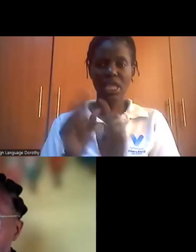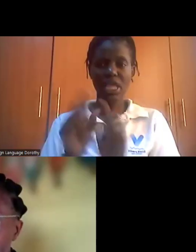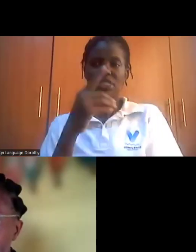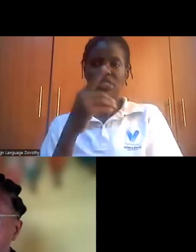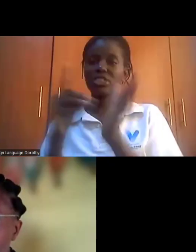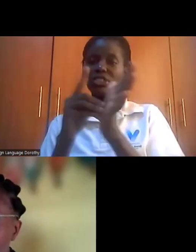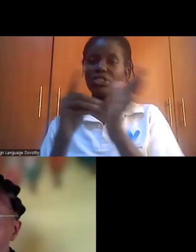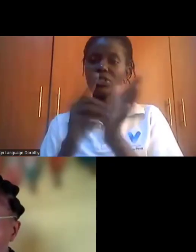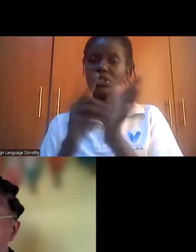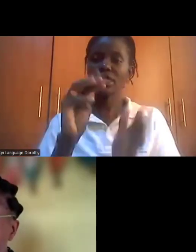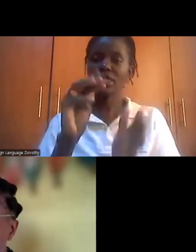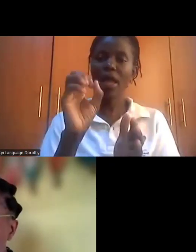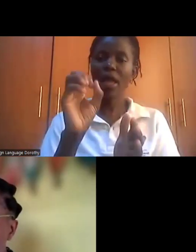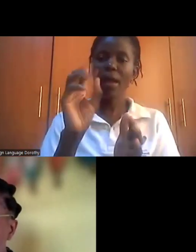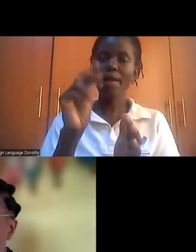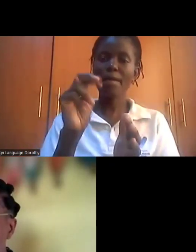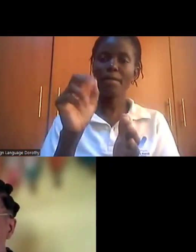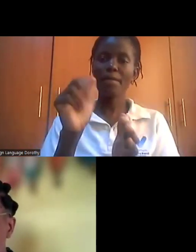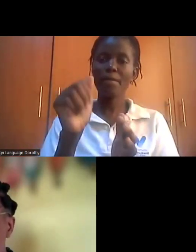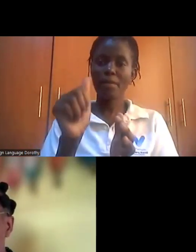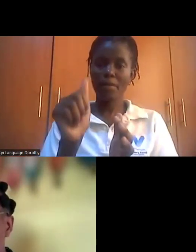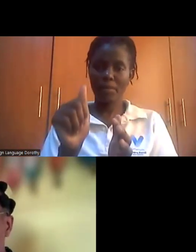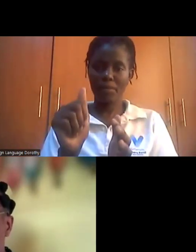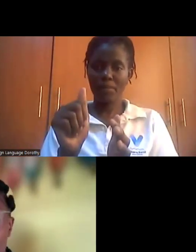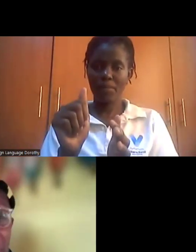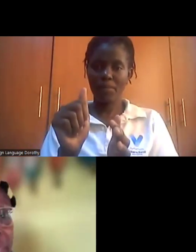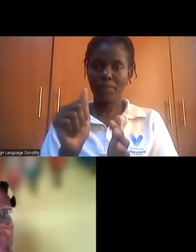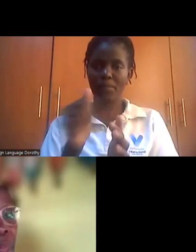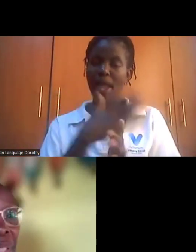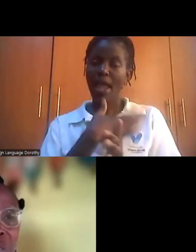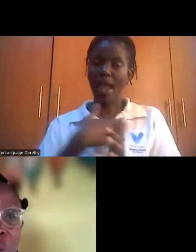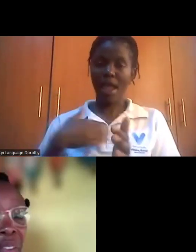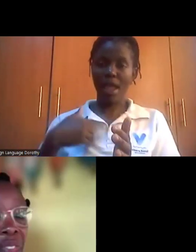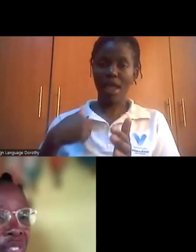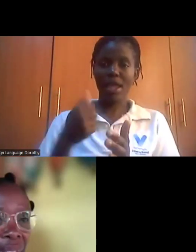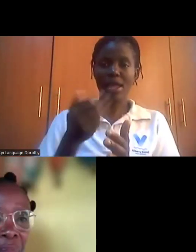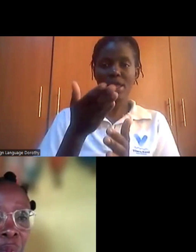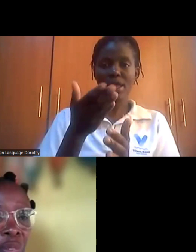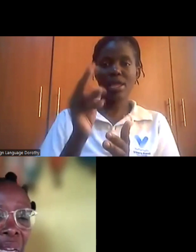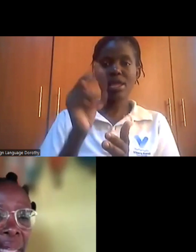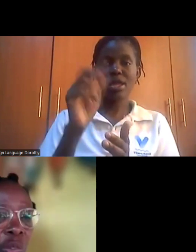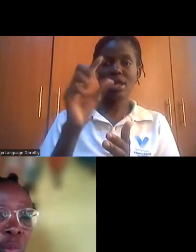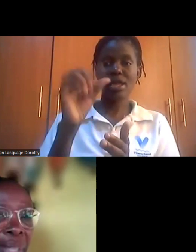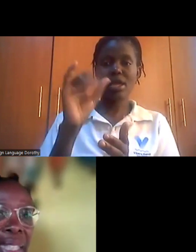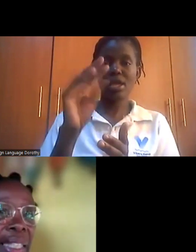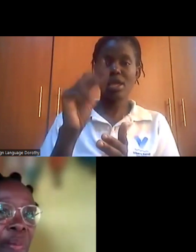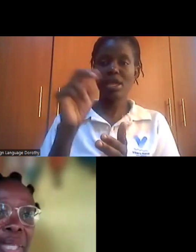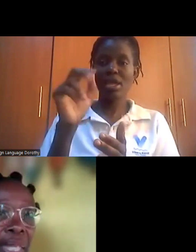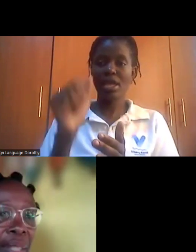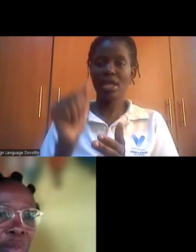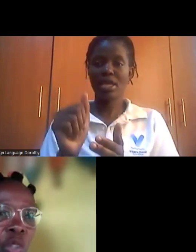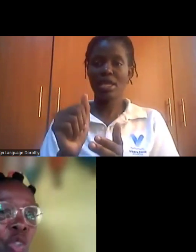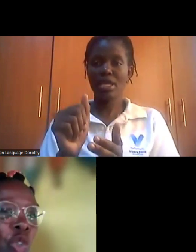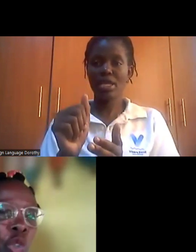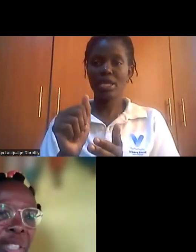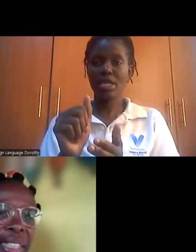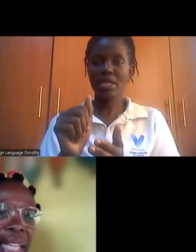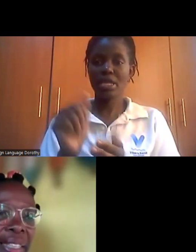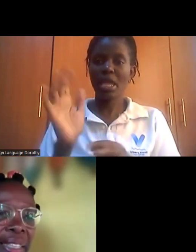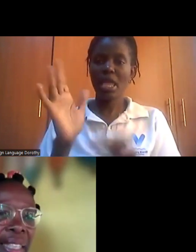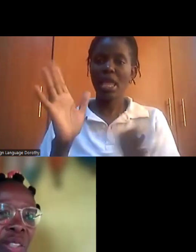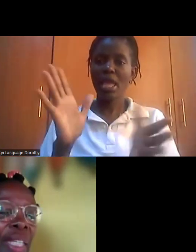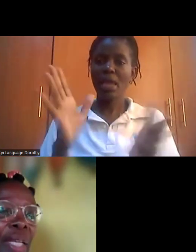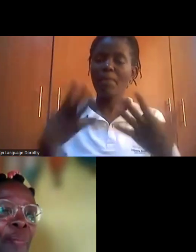you're highlighting for all of us that there's really been no effort with regards to medical curriculum to ensure